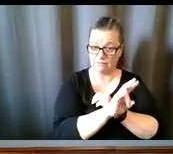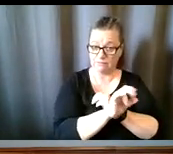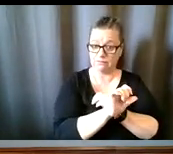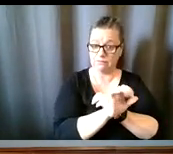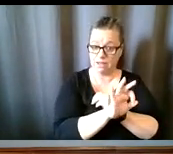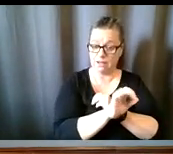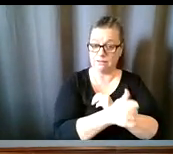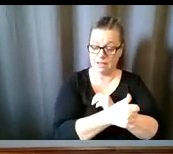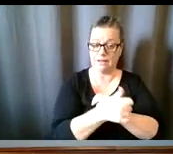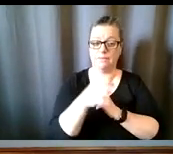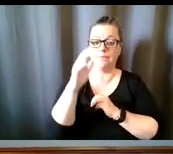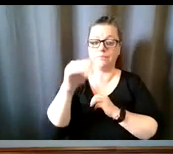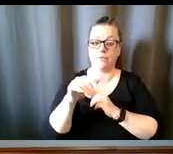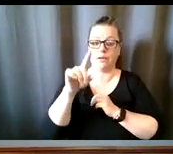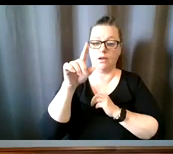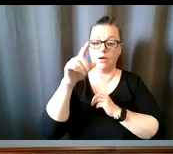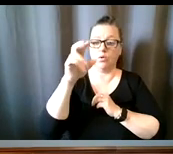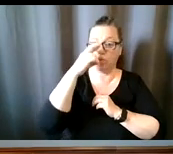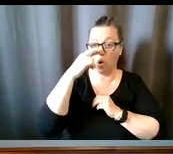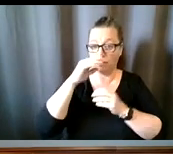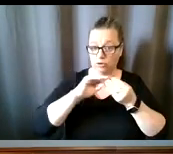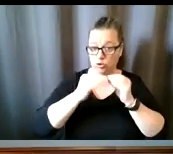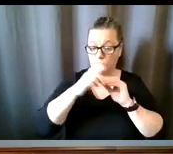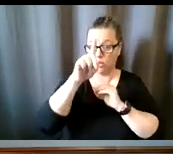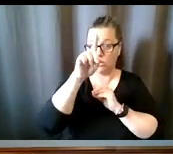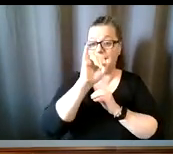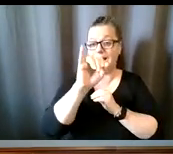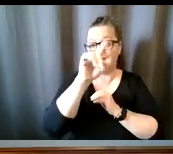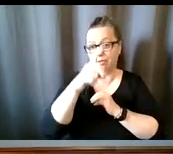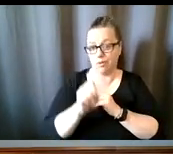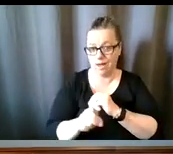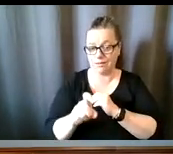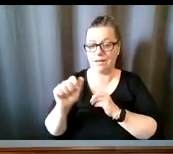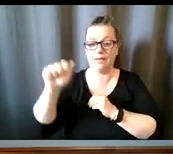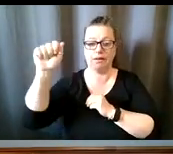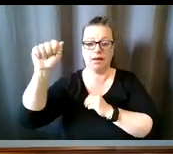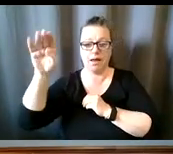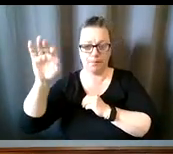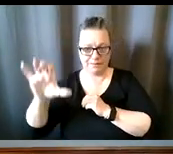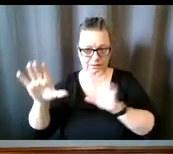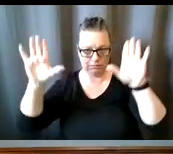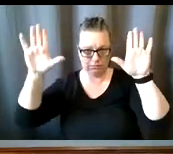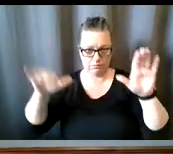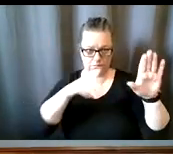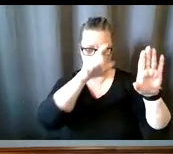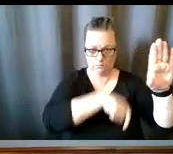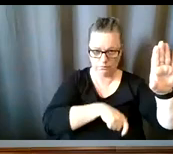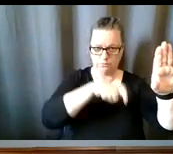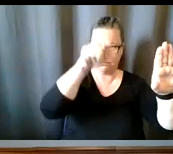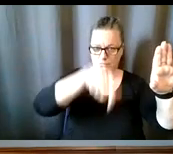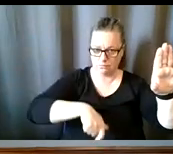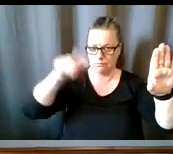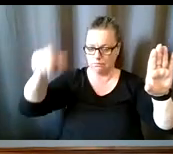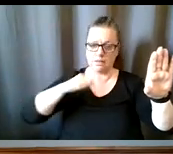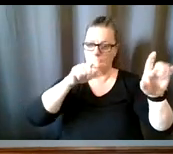8, 9, and 10. Then we're going to do the Roman numerals, I through X, and then the alphabet, A through J, the first couple of letters. So again, get